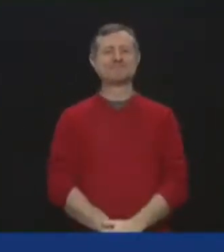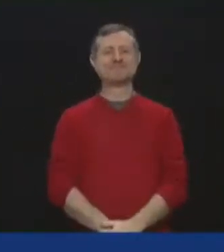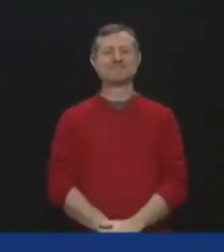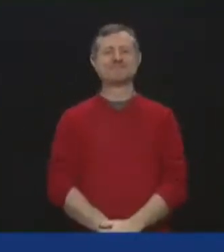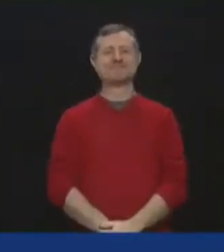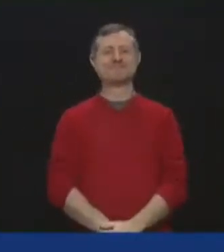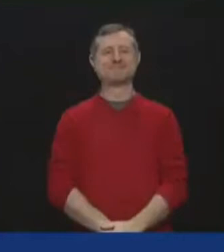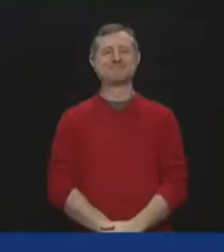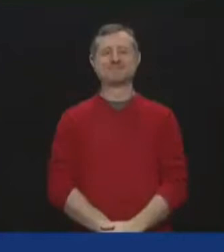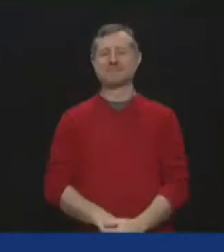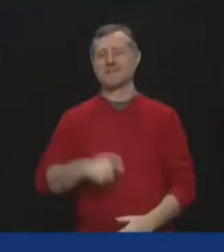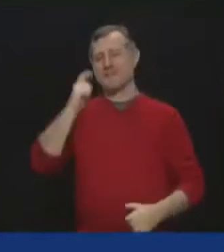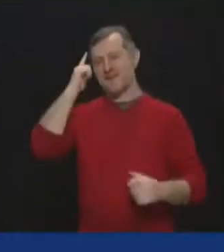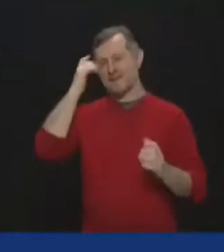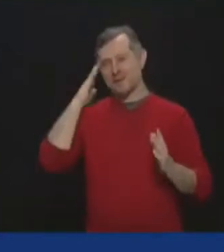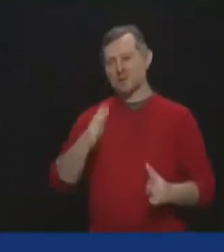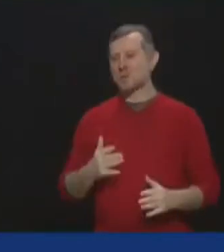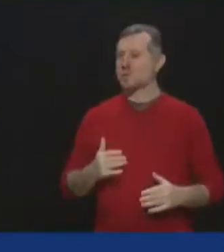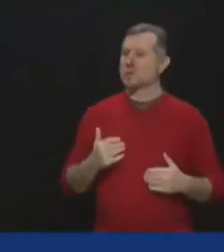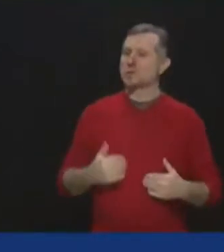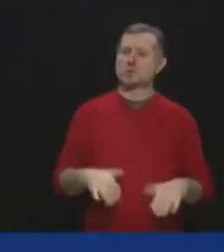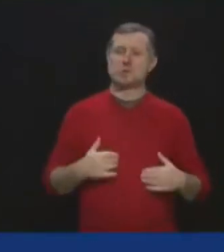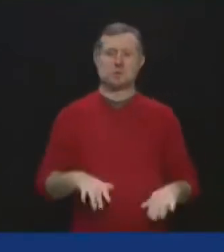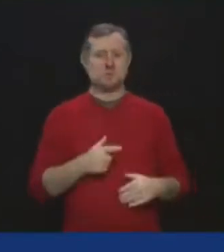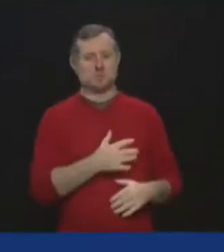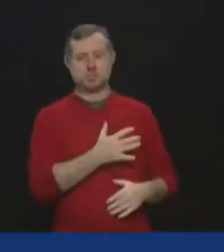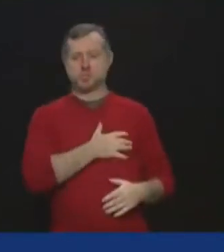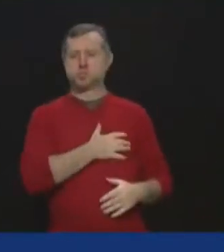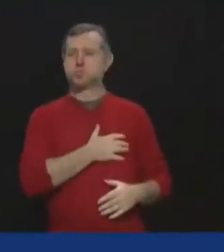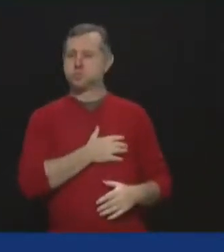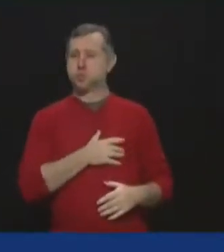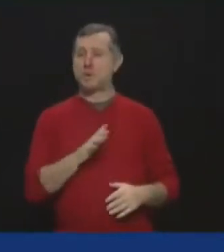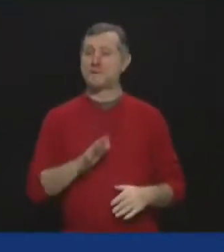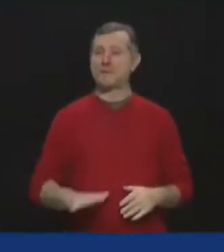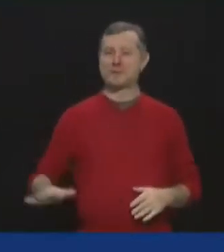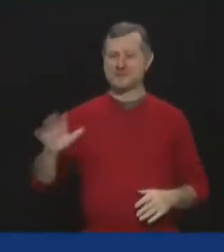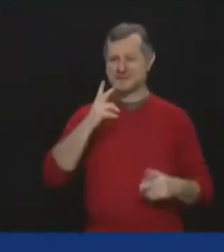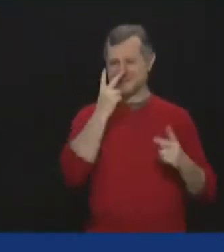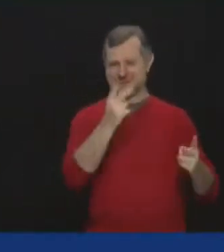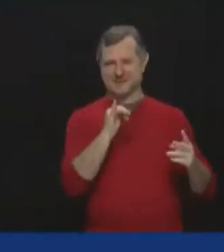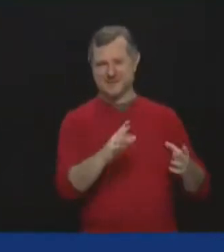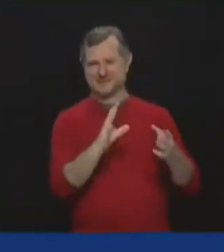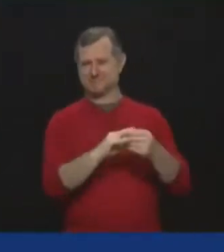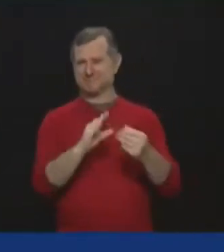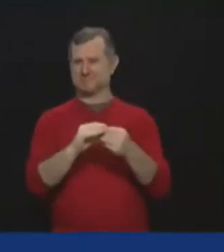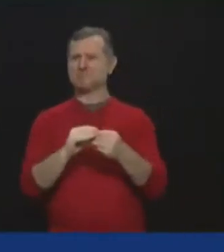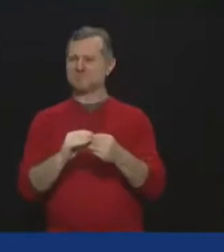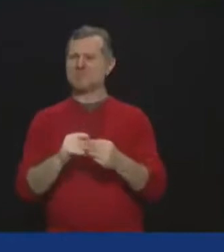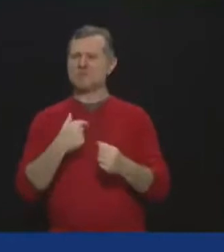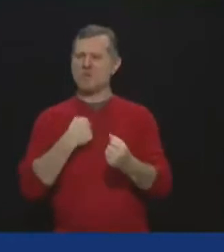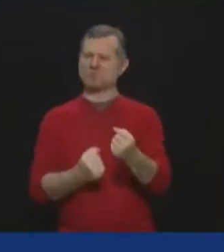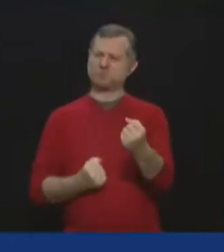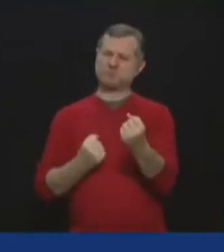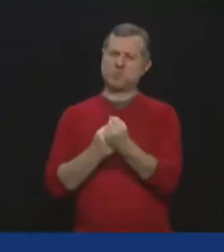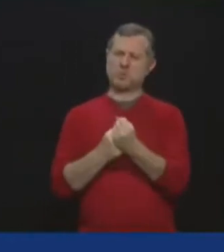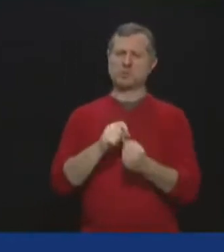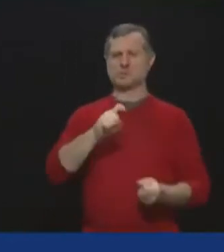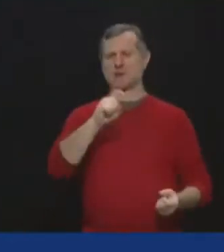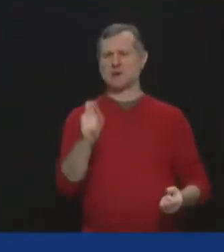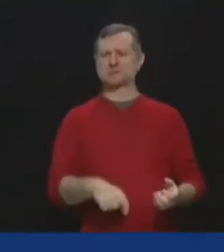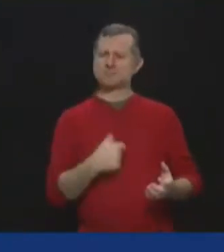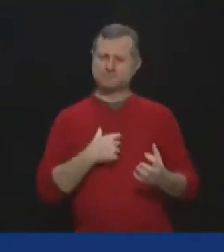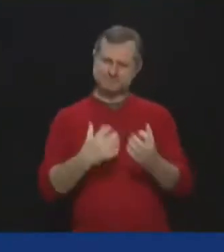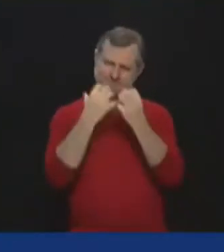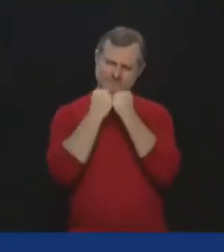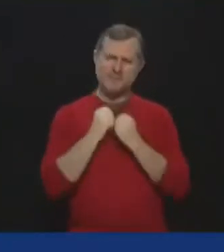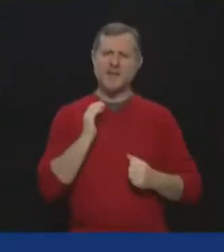I think that message is going to resonate all across this nation because we do have your back. We care about every one of our sisters